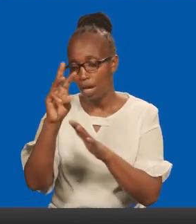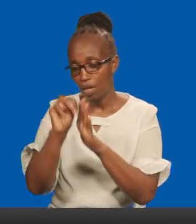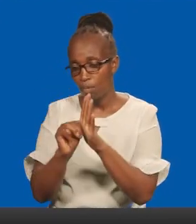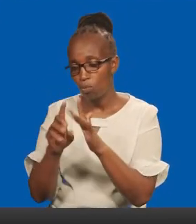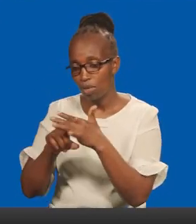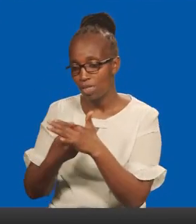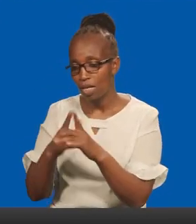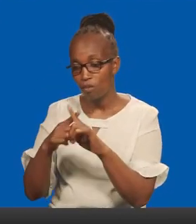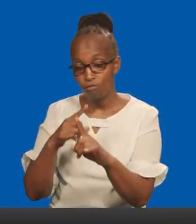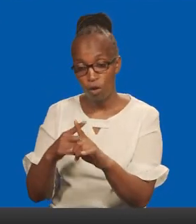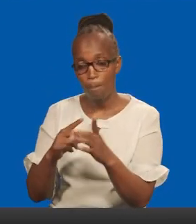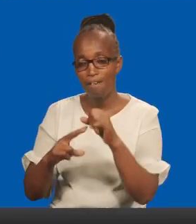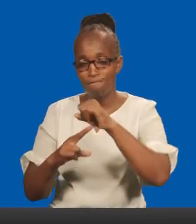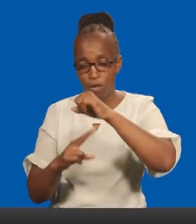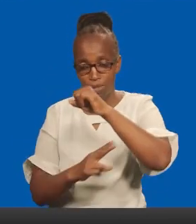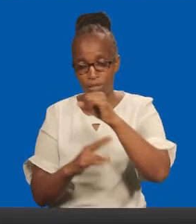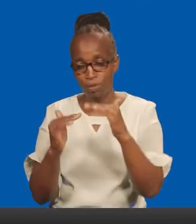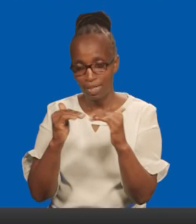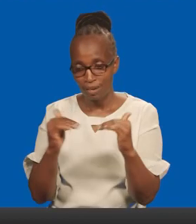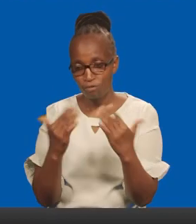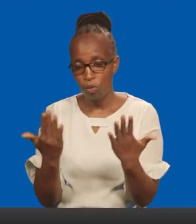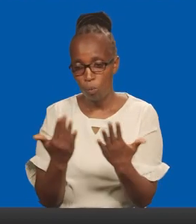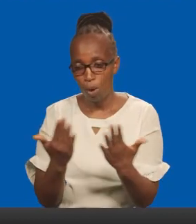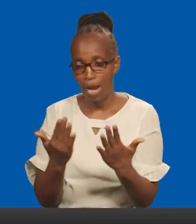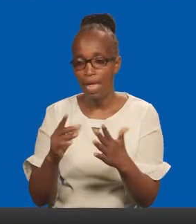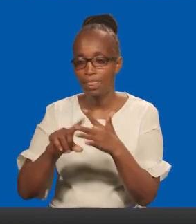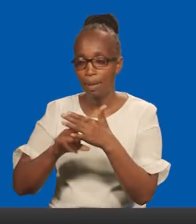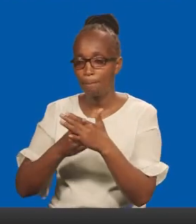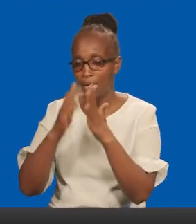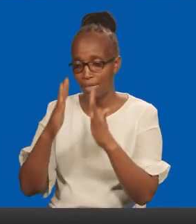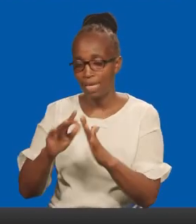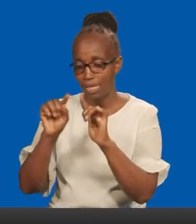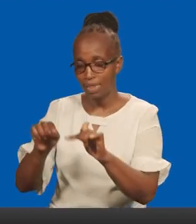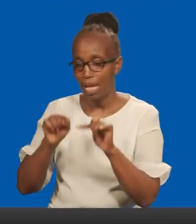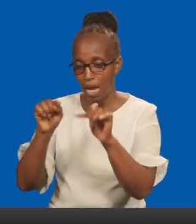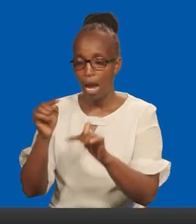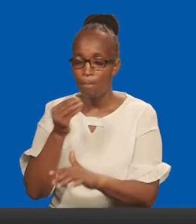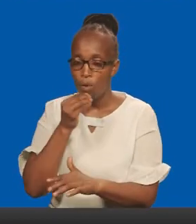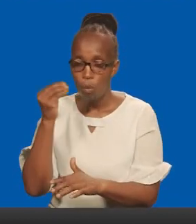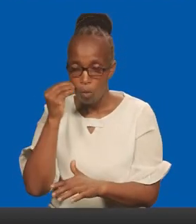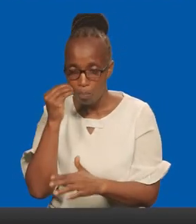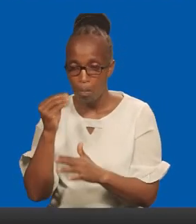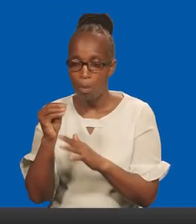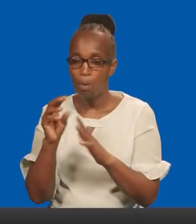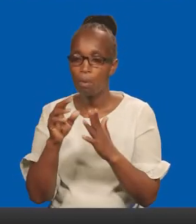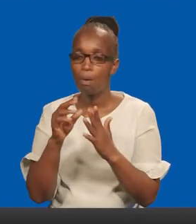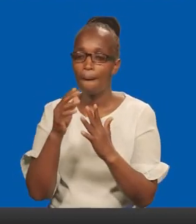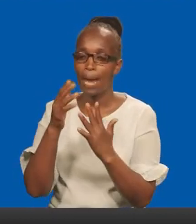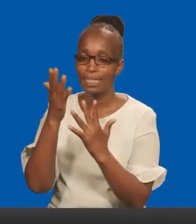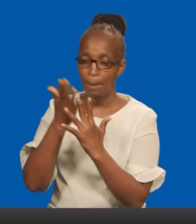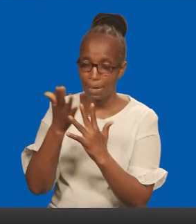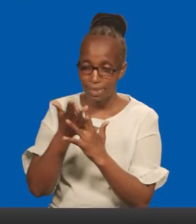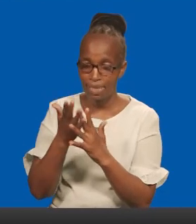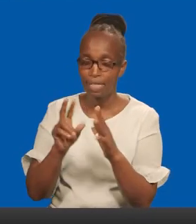curriculum starts from foundation level, where the beginners from home come to school, and then it goes to